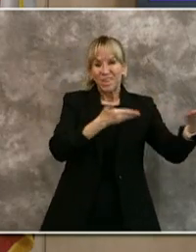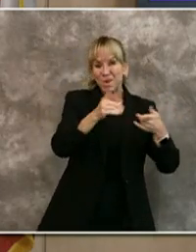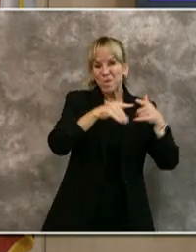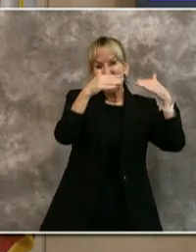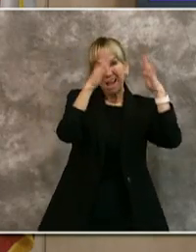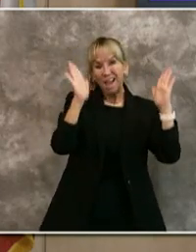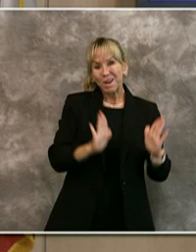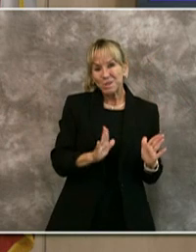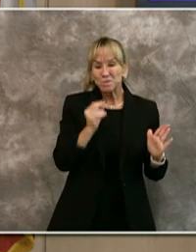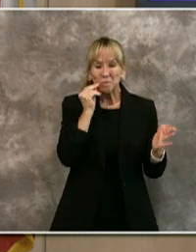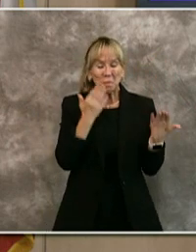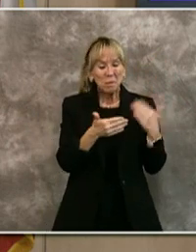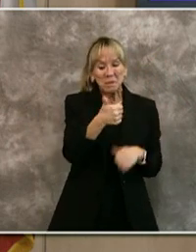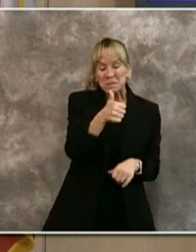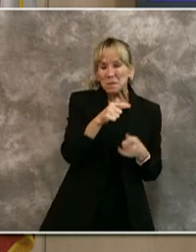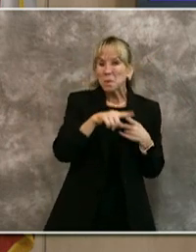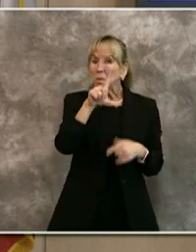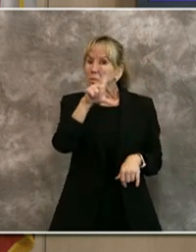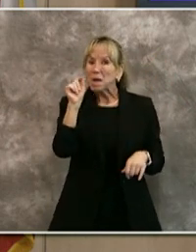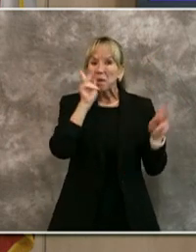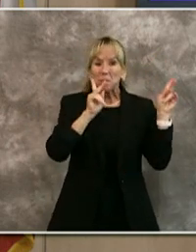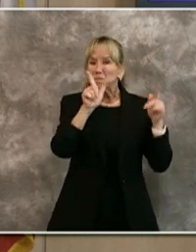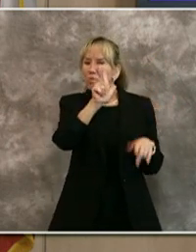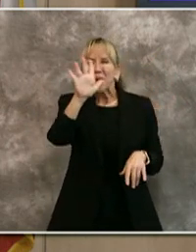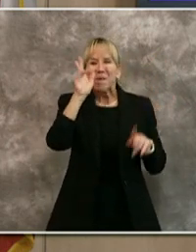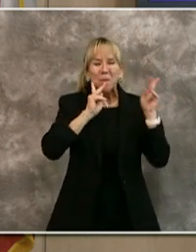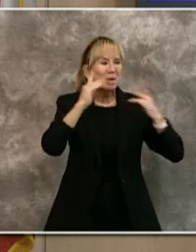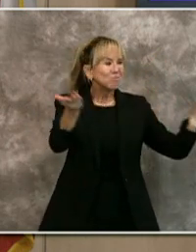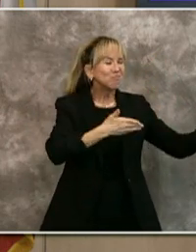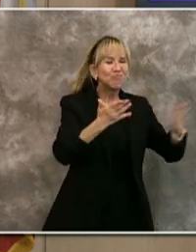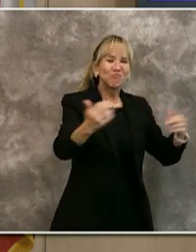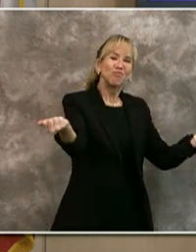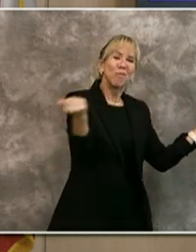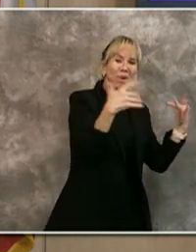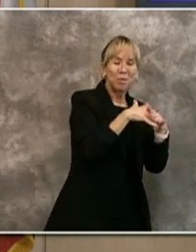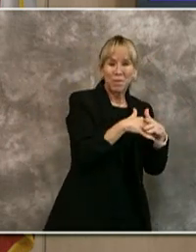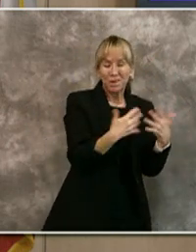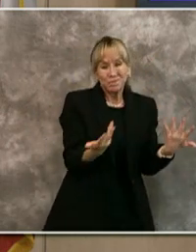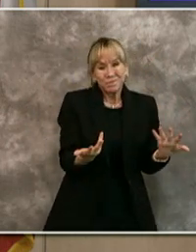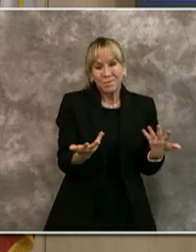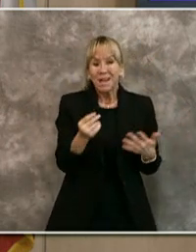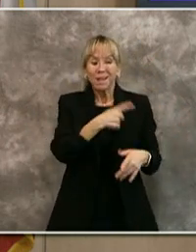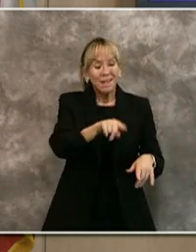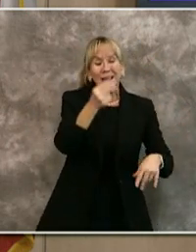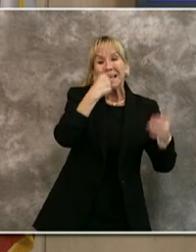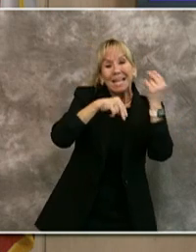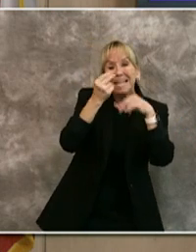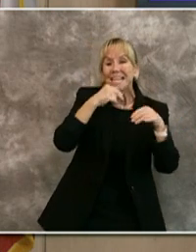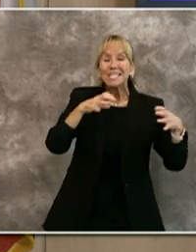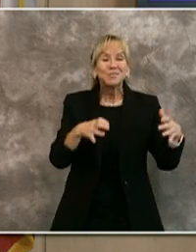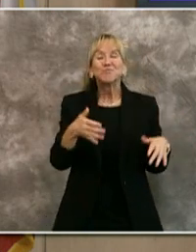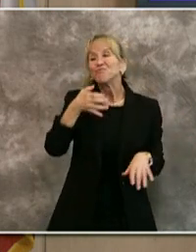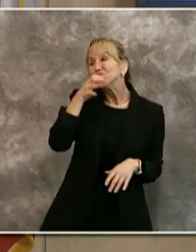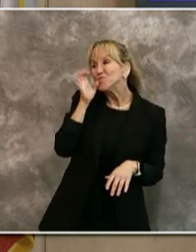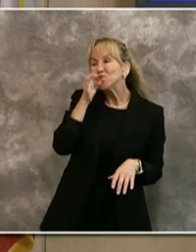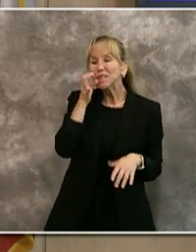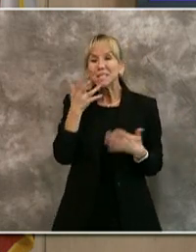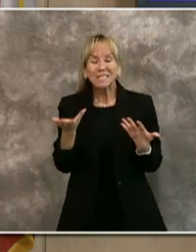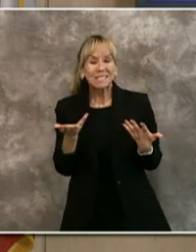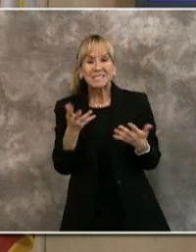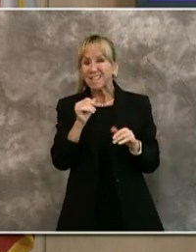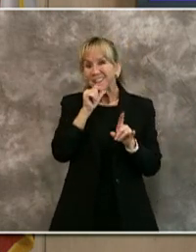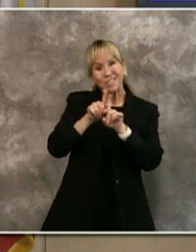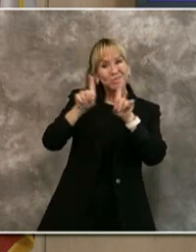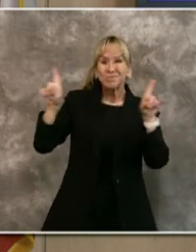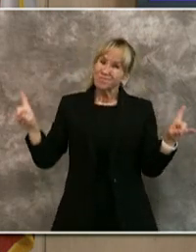of maybe 10, 20, 25 people, and they're eating and they're drinking and they're not maintaining